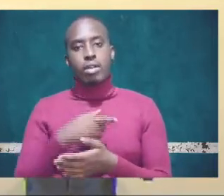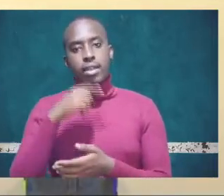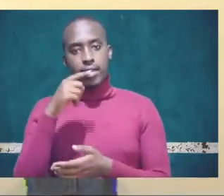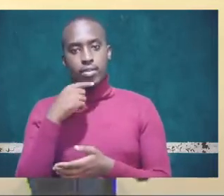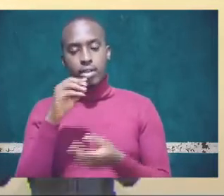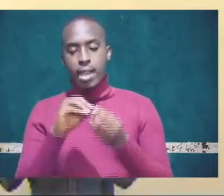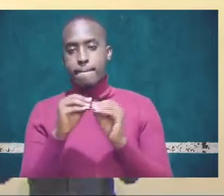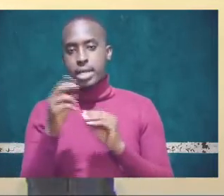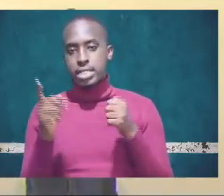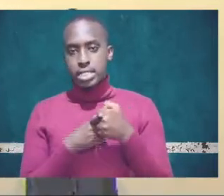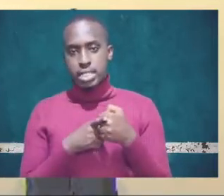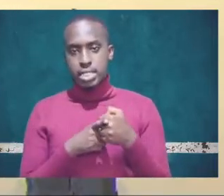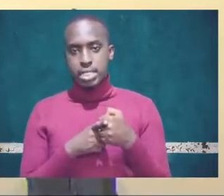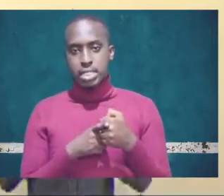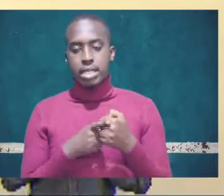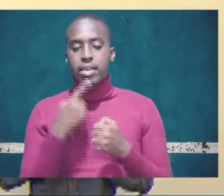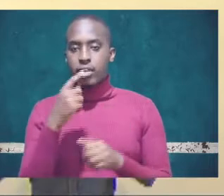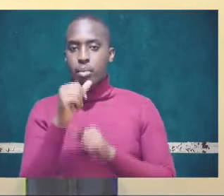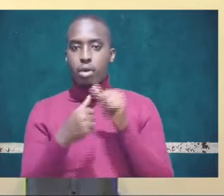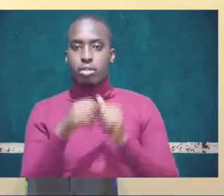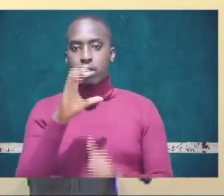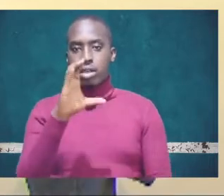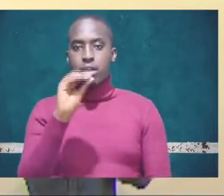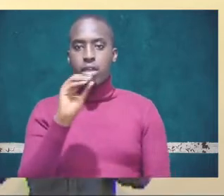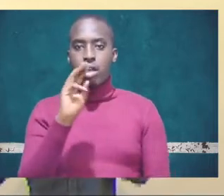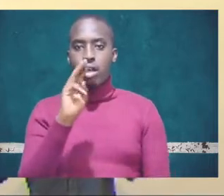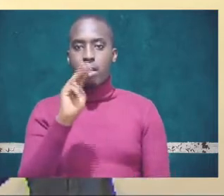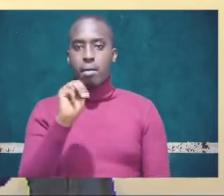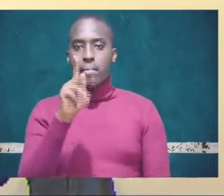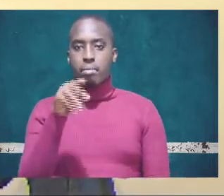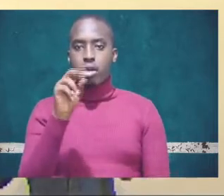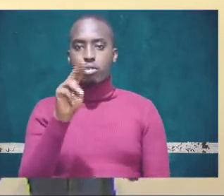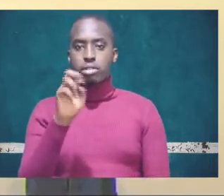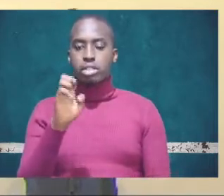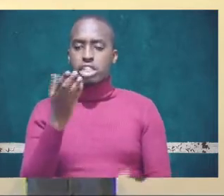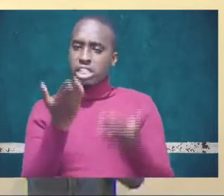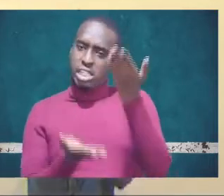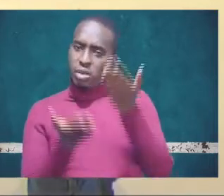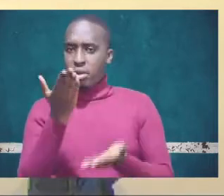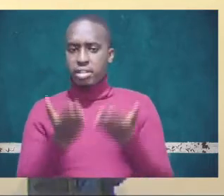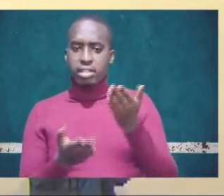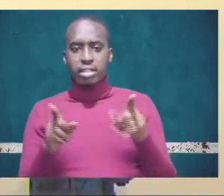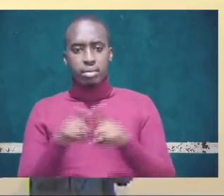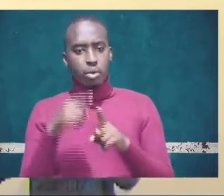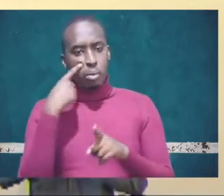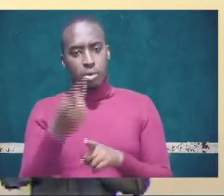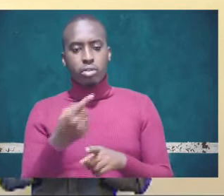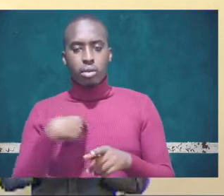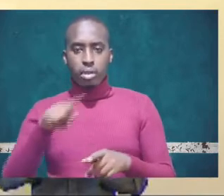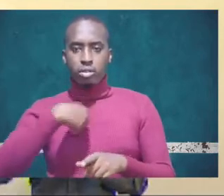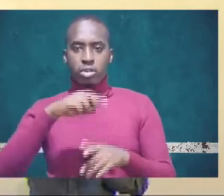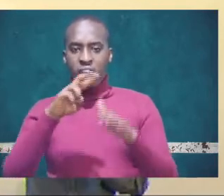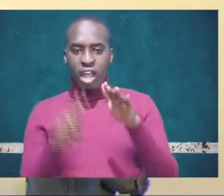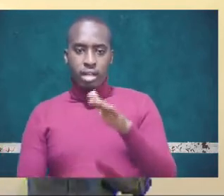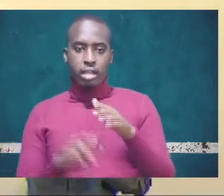6, that talks about compound inequalities. But as you can see, we are still under unit number